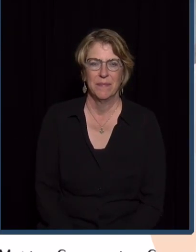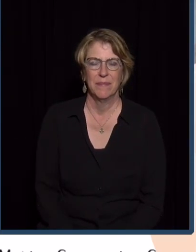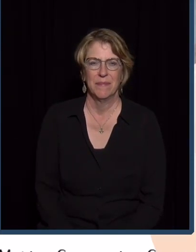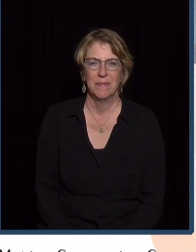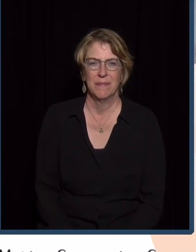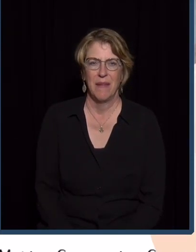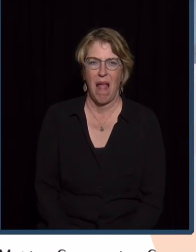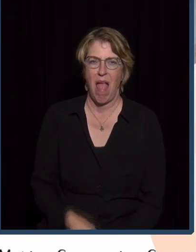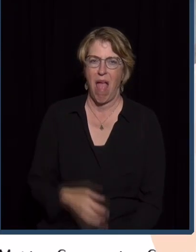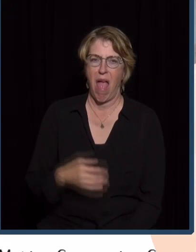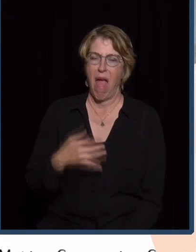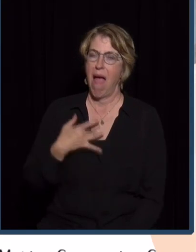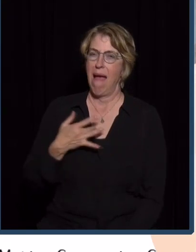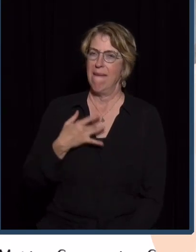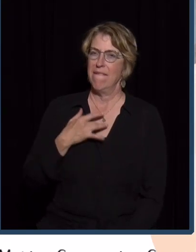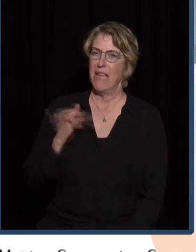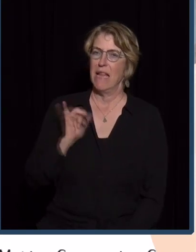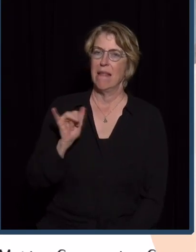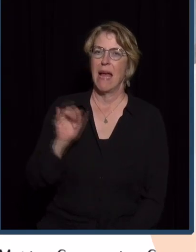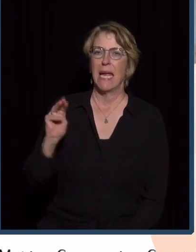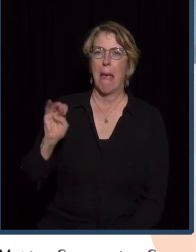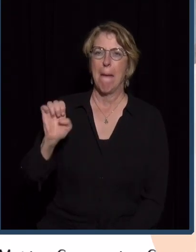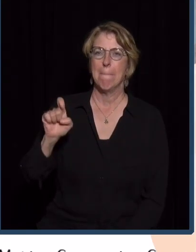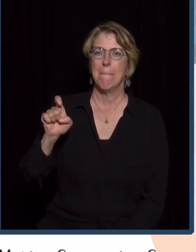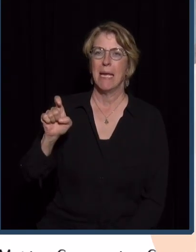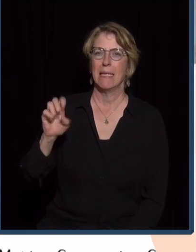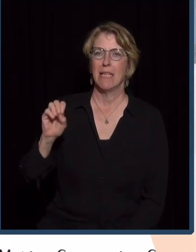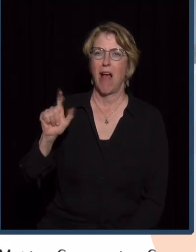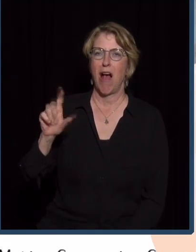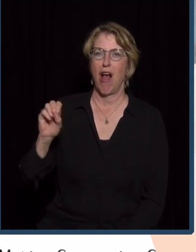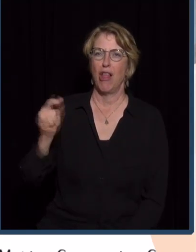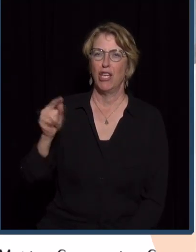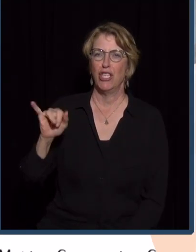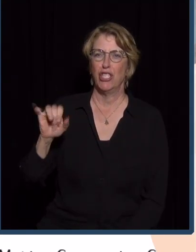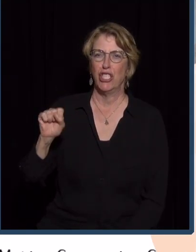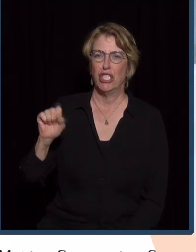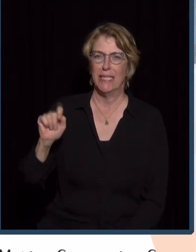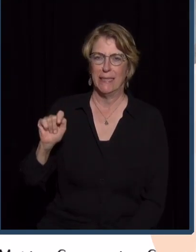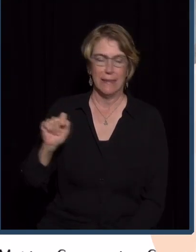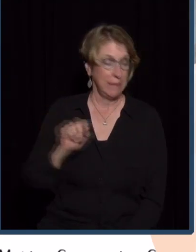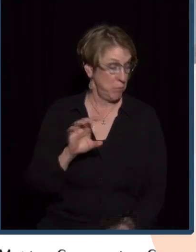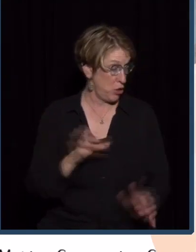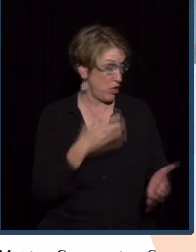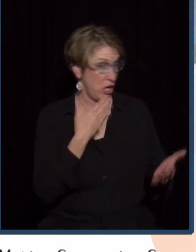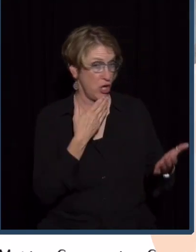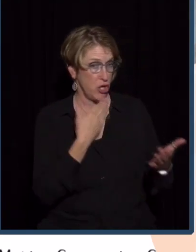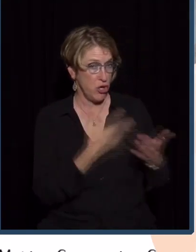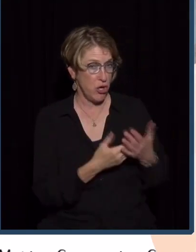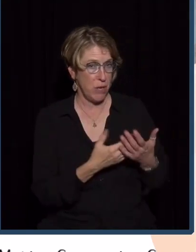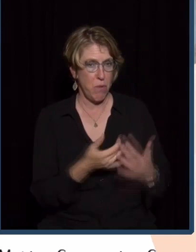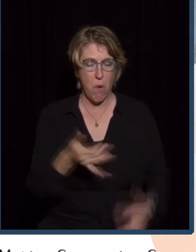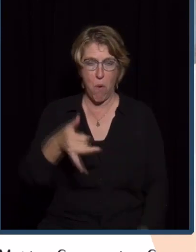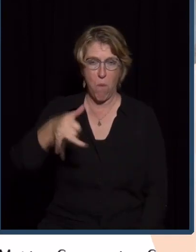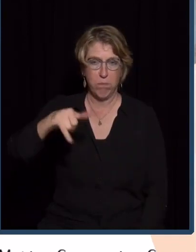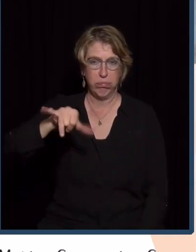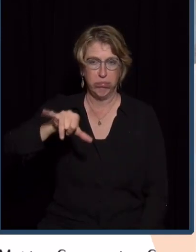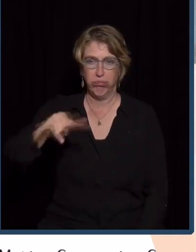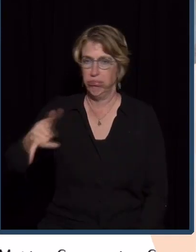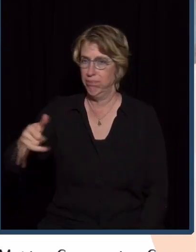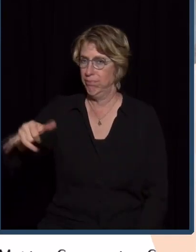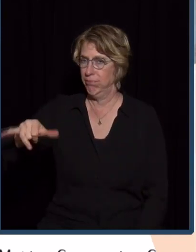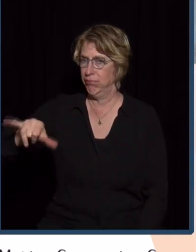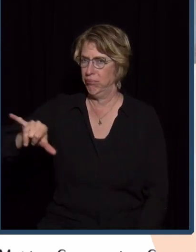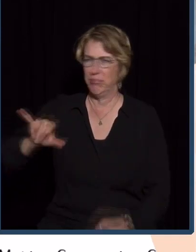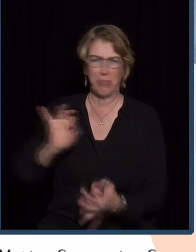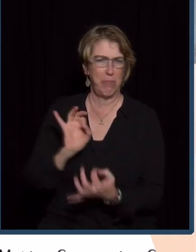Boy, I feel like a regular mixologist here, Troy. You know, you did pretty darn well. Look at that pour. It's perfect.